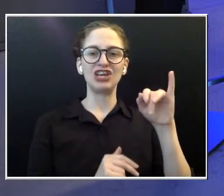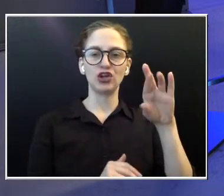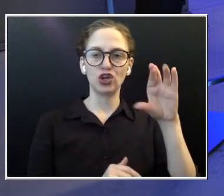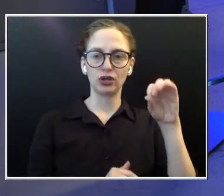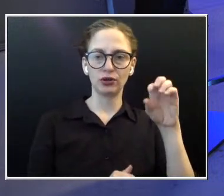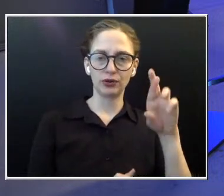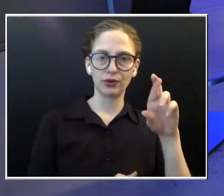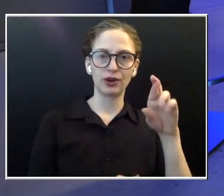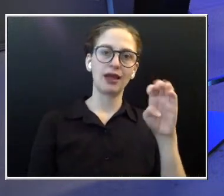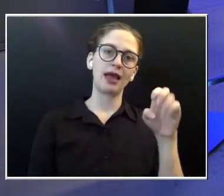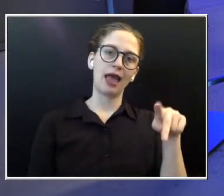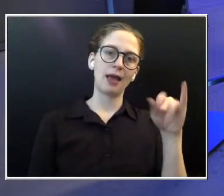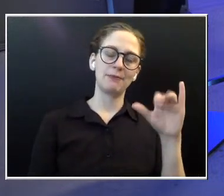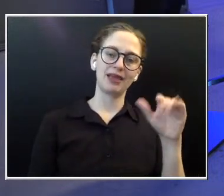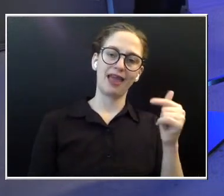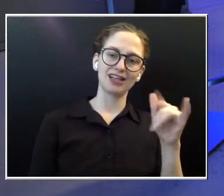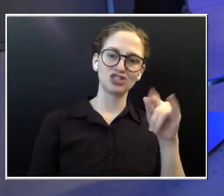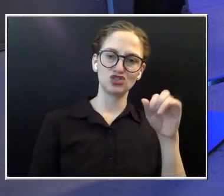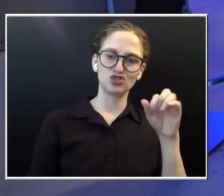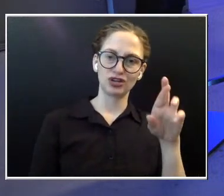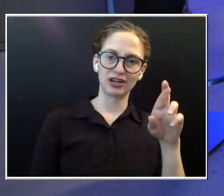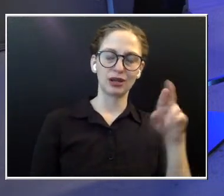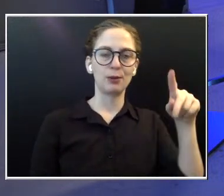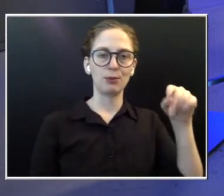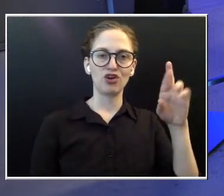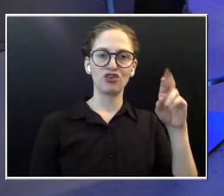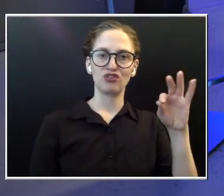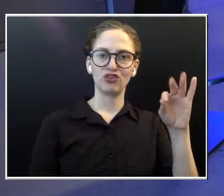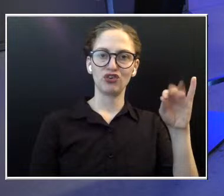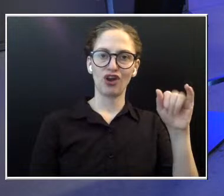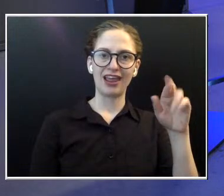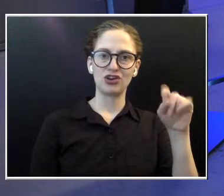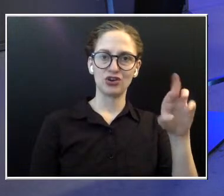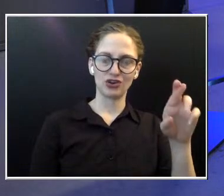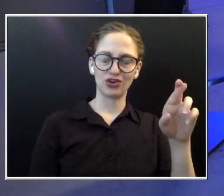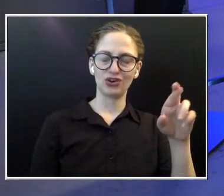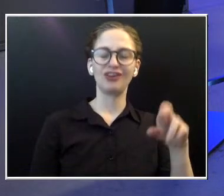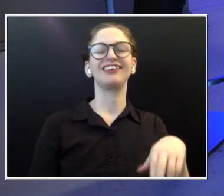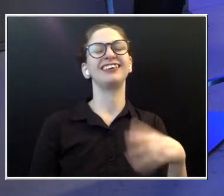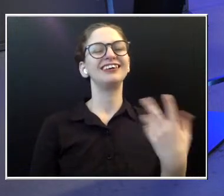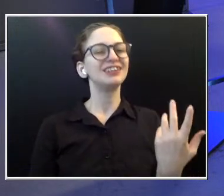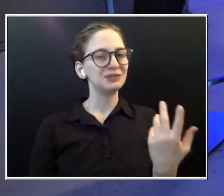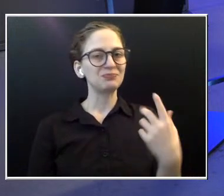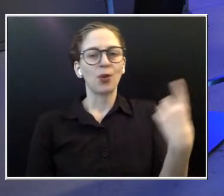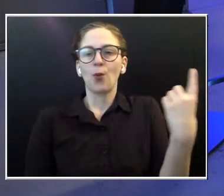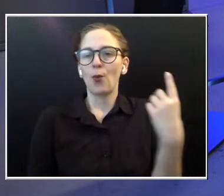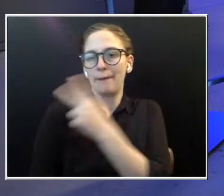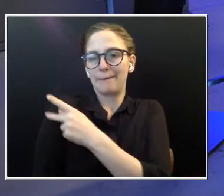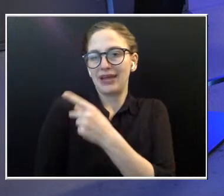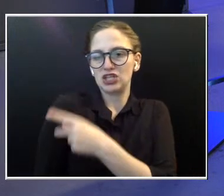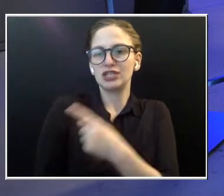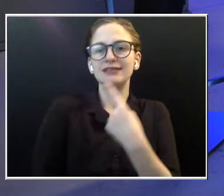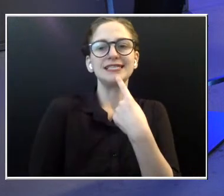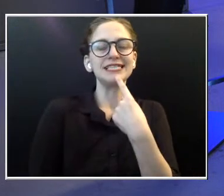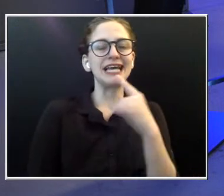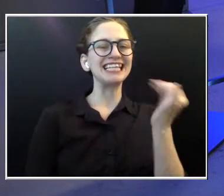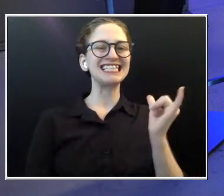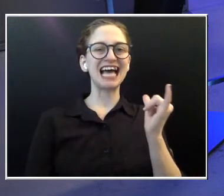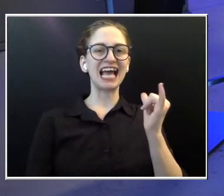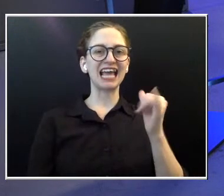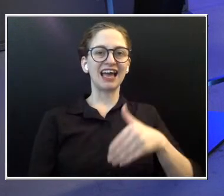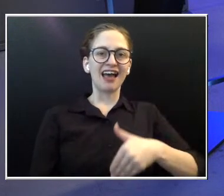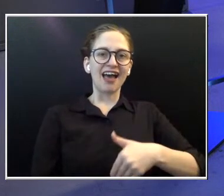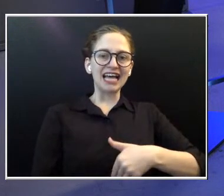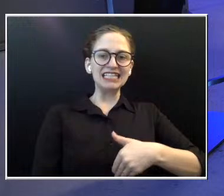flap. I've heard one patient describe it as getting a tummy tuck and using that tummy tissue to build new breasts. Easy to